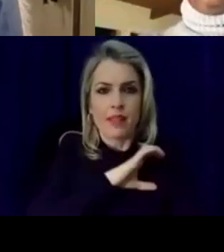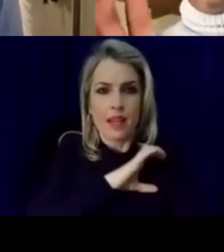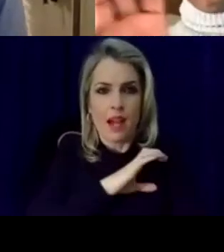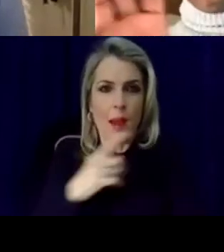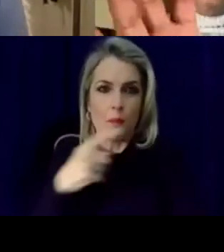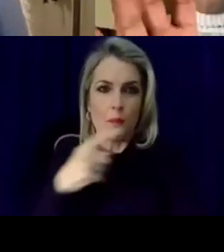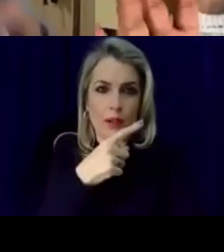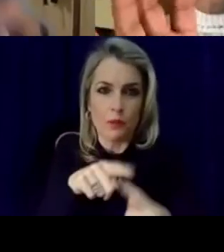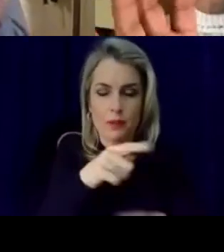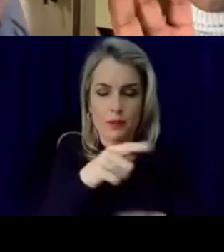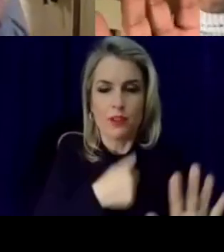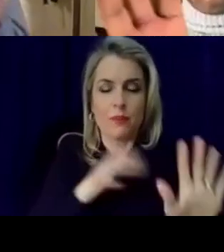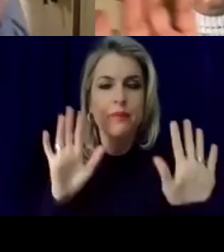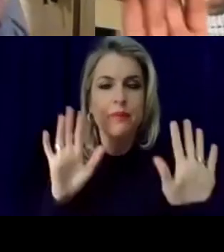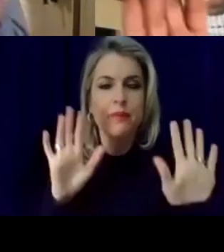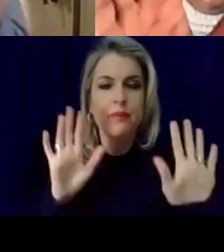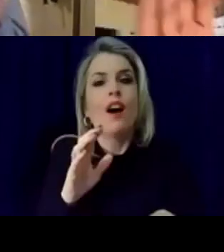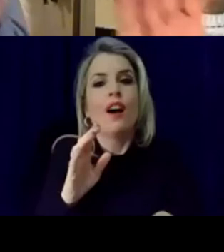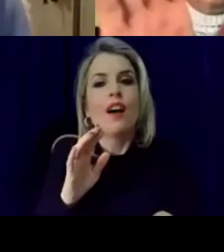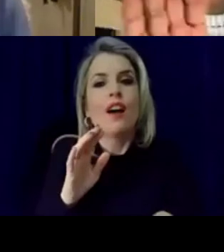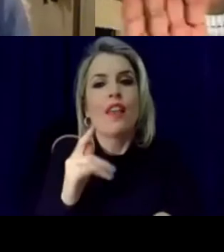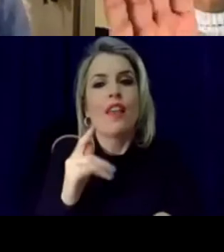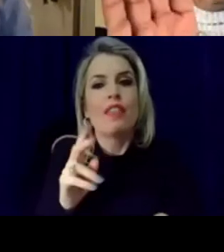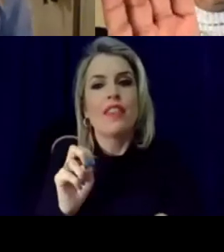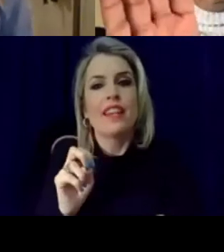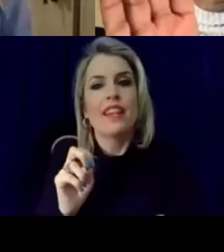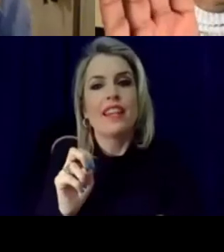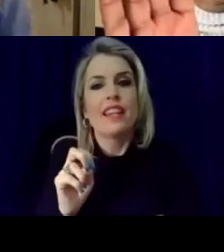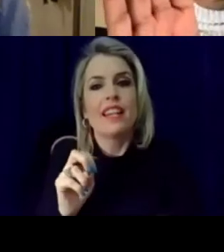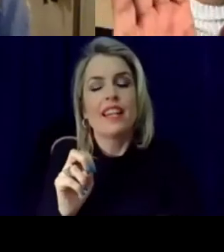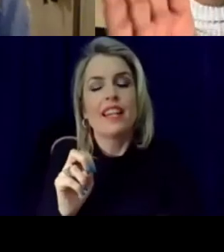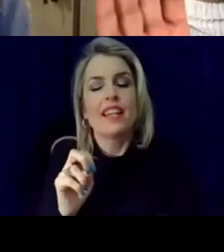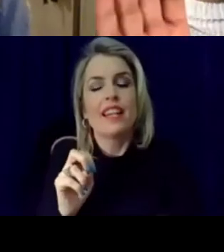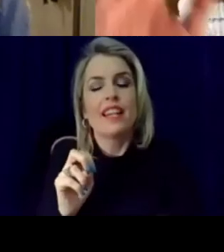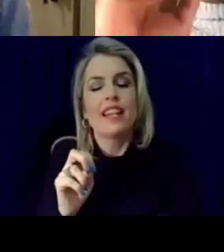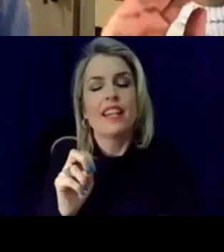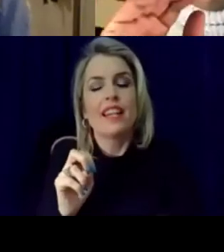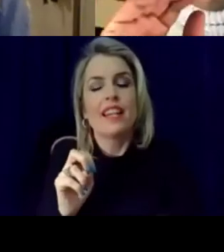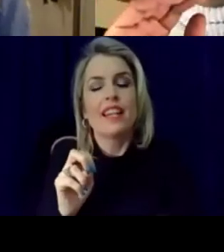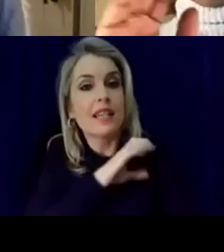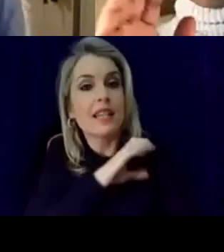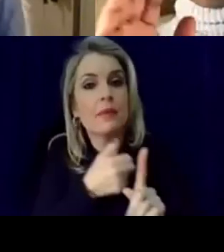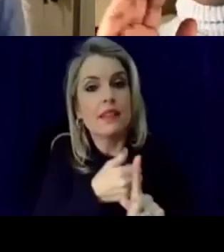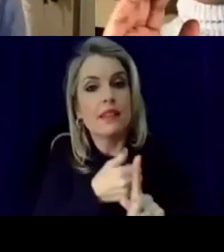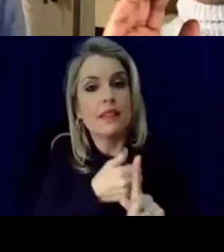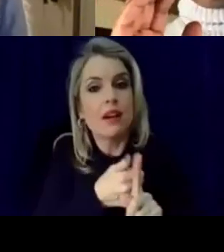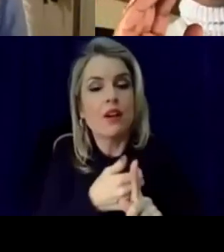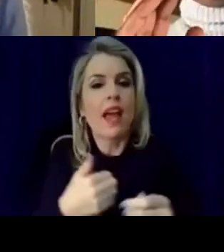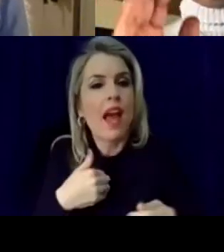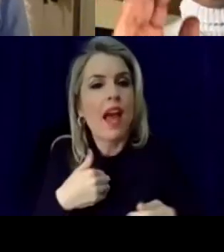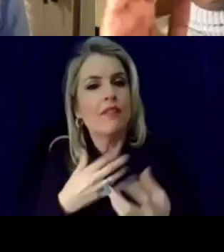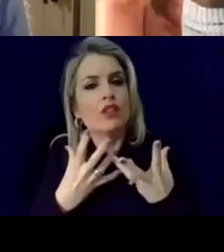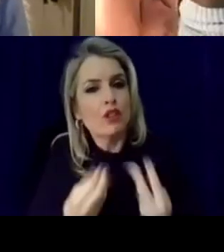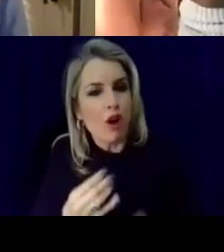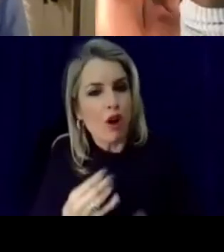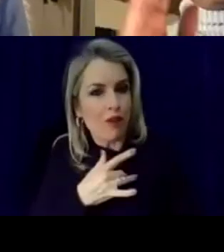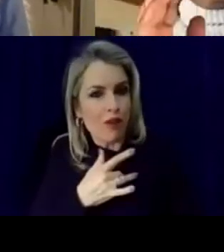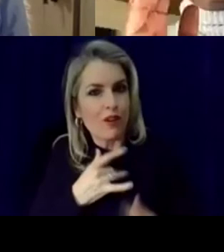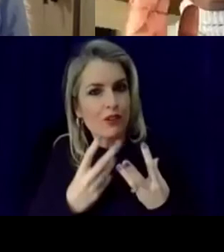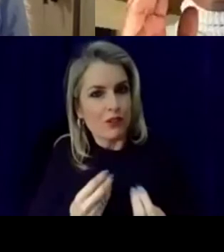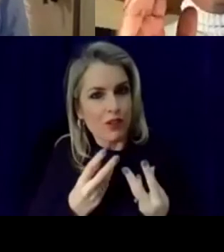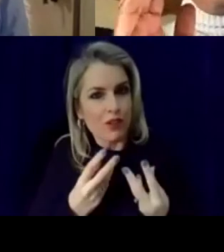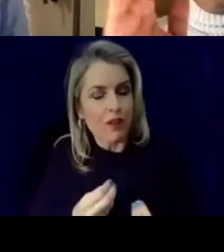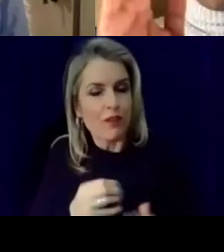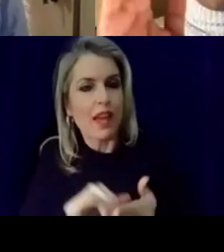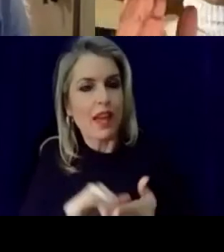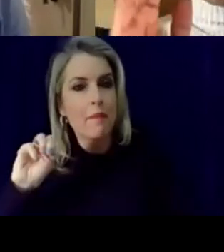Dan is on my screen. off of the comment about Clinton and having heart, is that Marshall